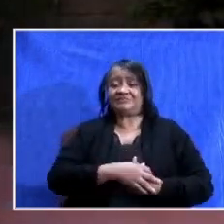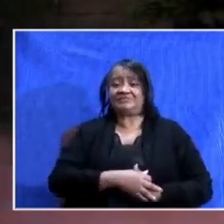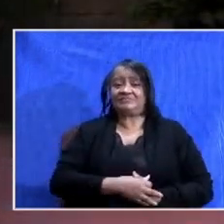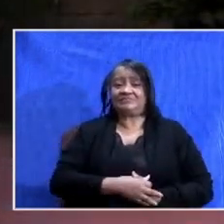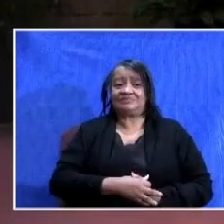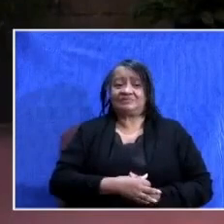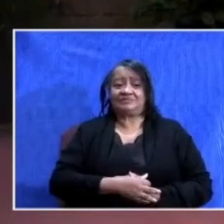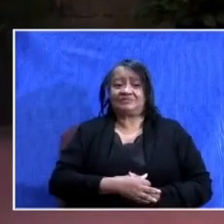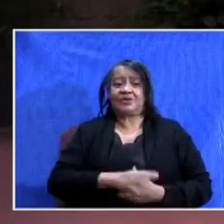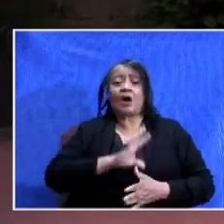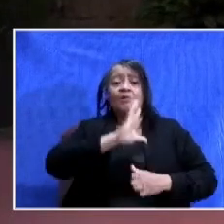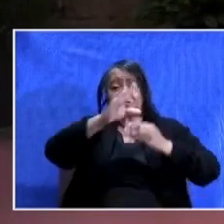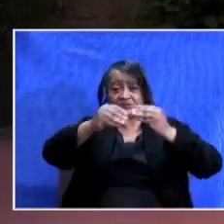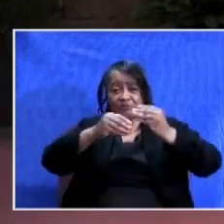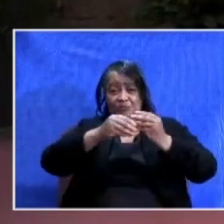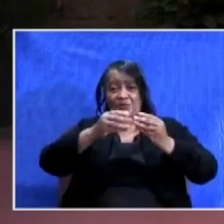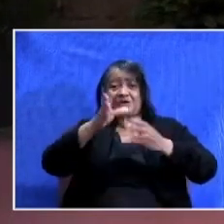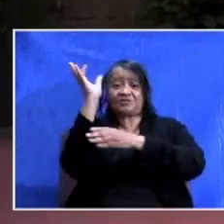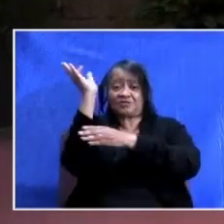So let me summarize it.